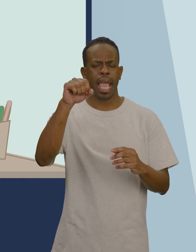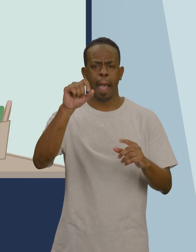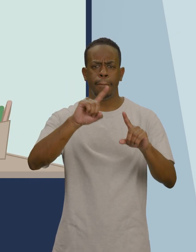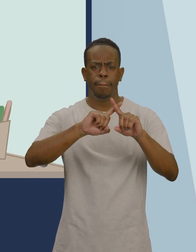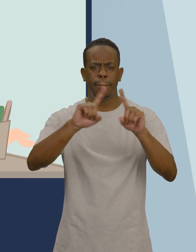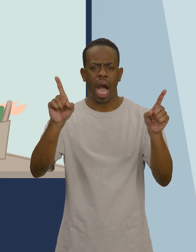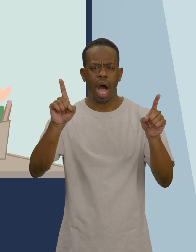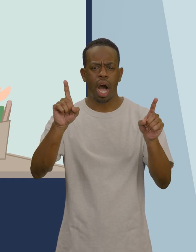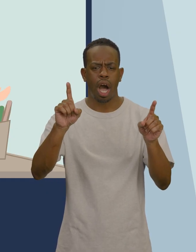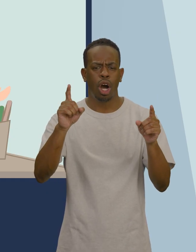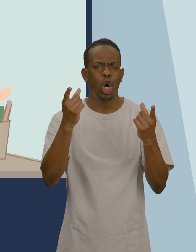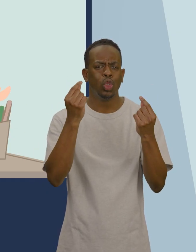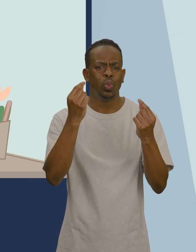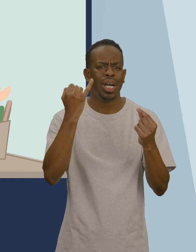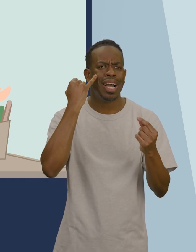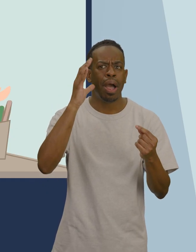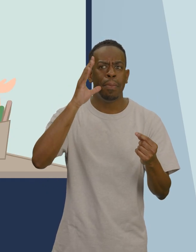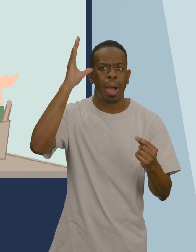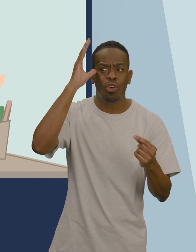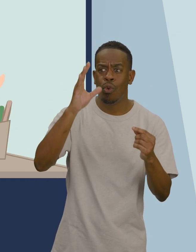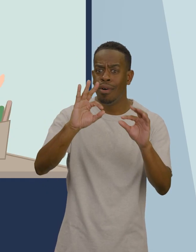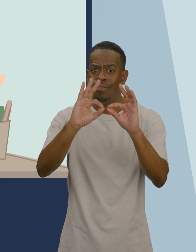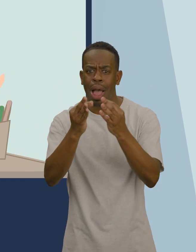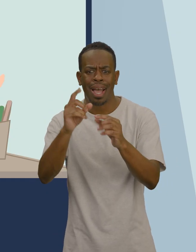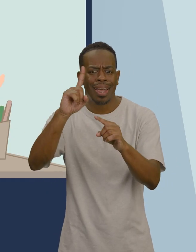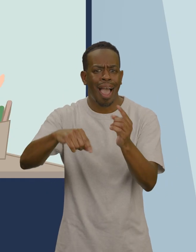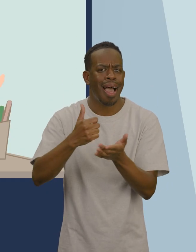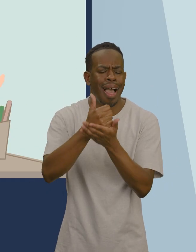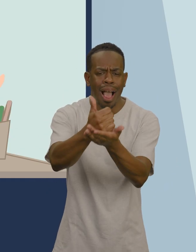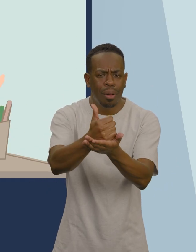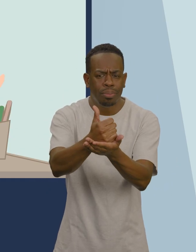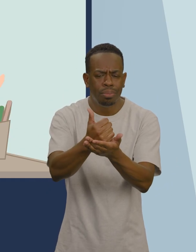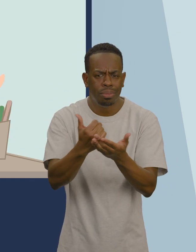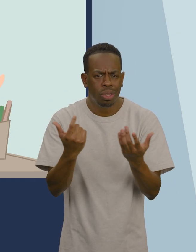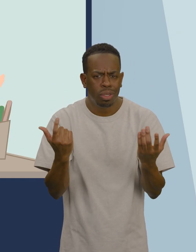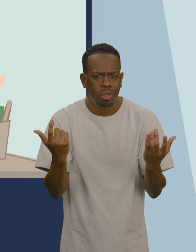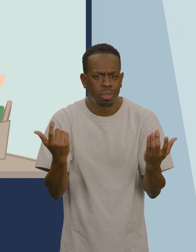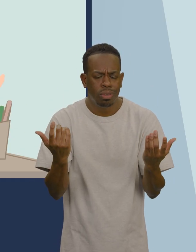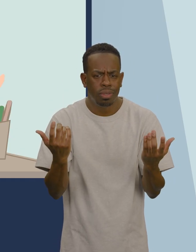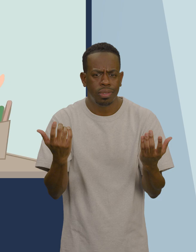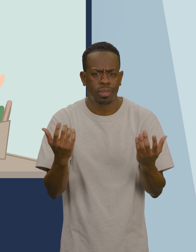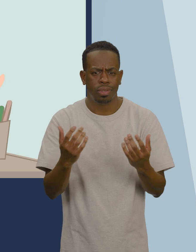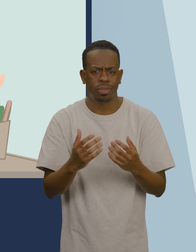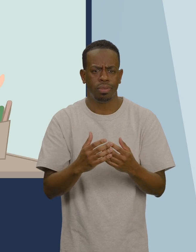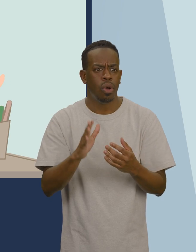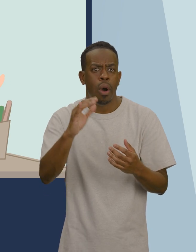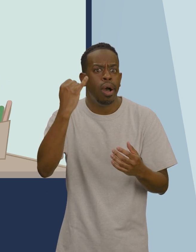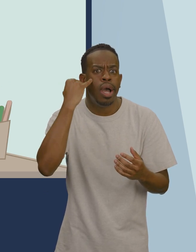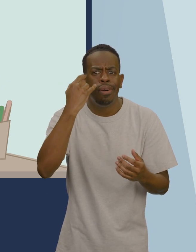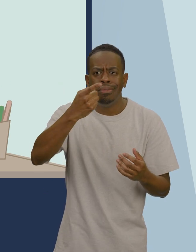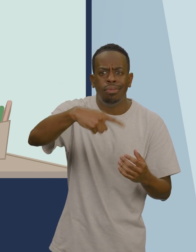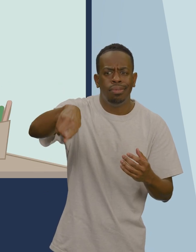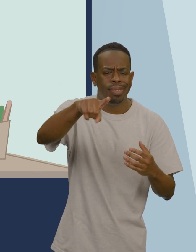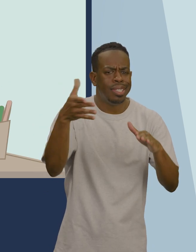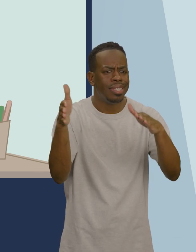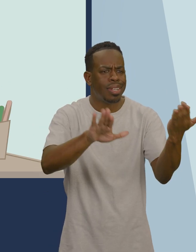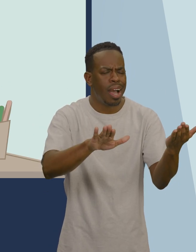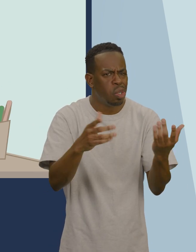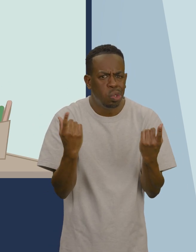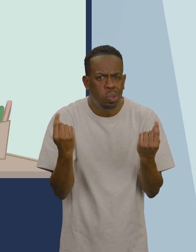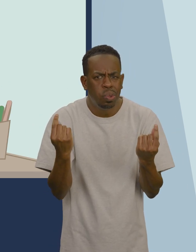Yeah, but what about when their parents or family can't help out anymore, or when they're